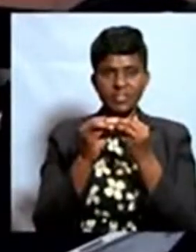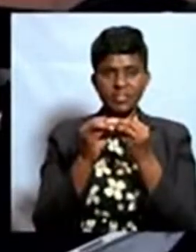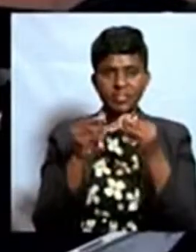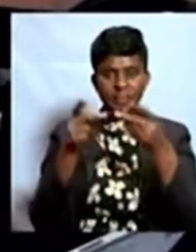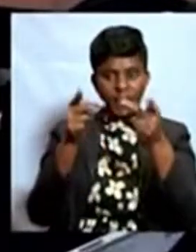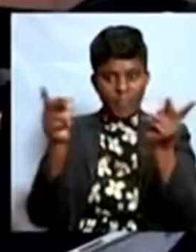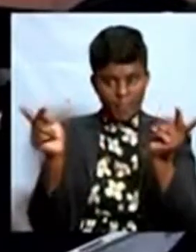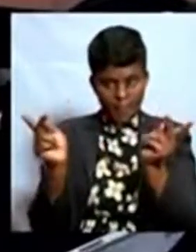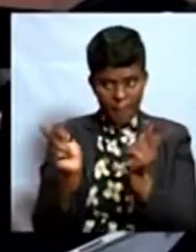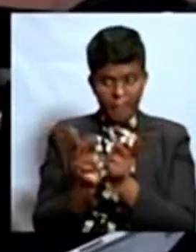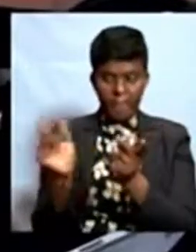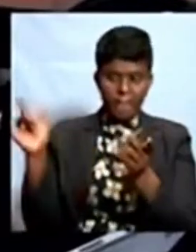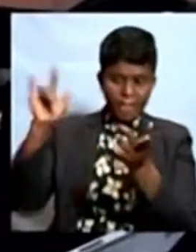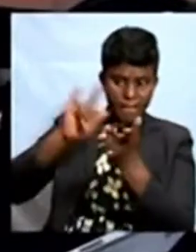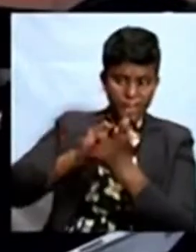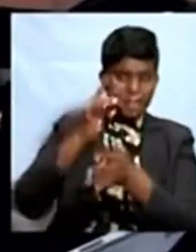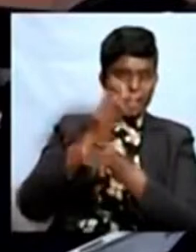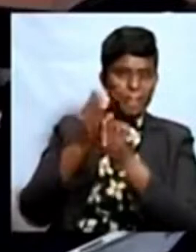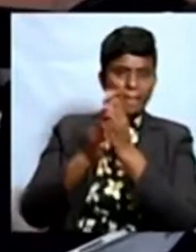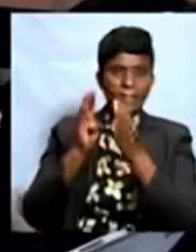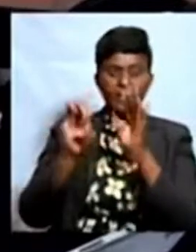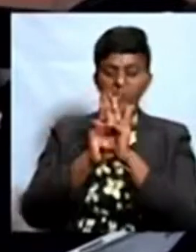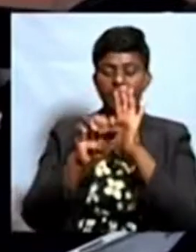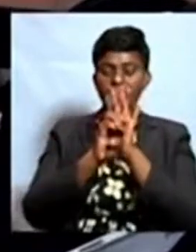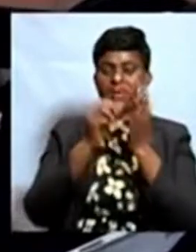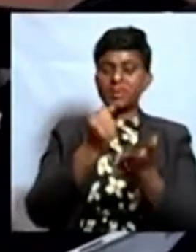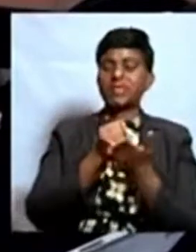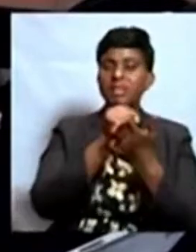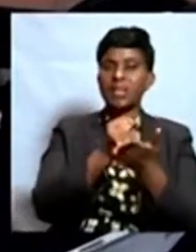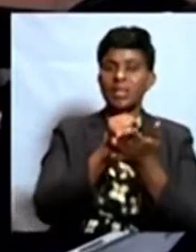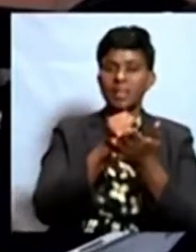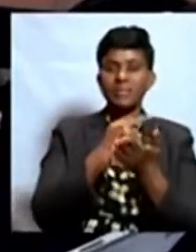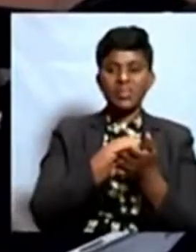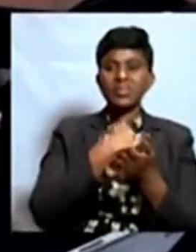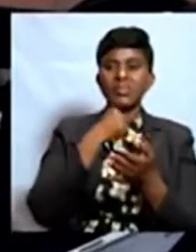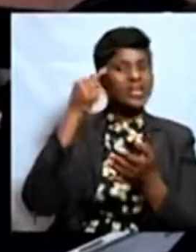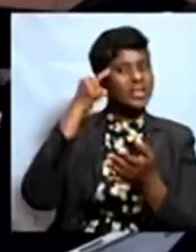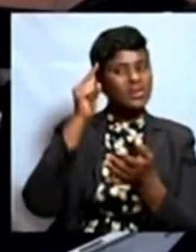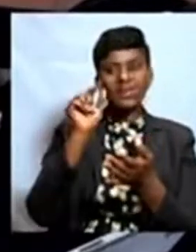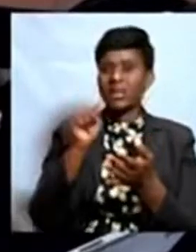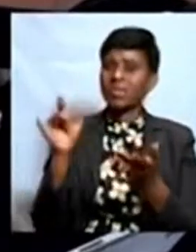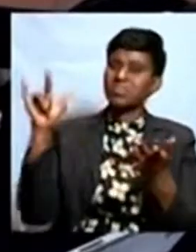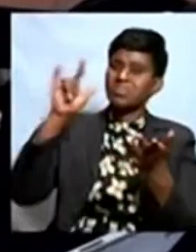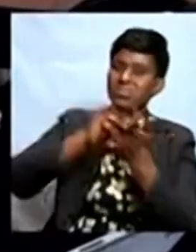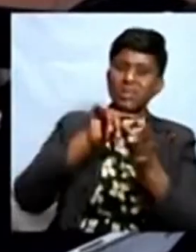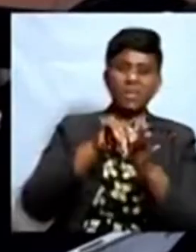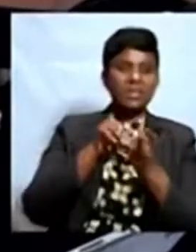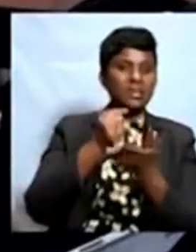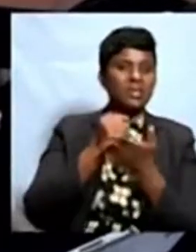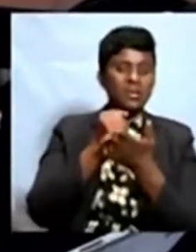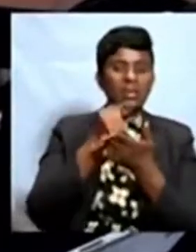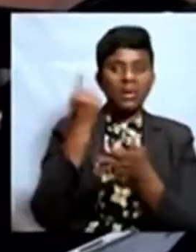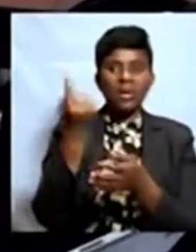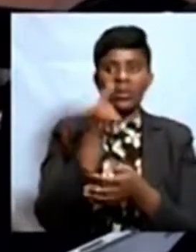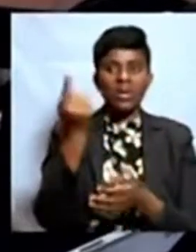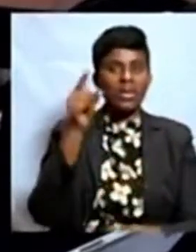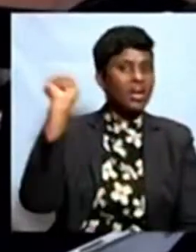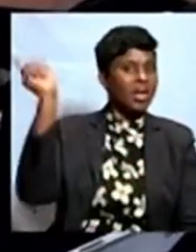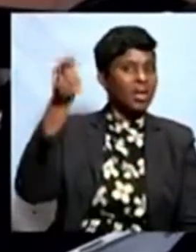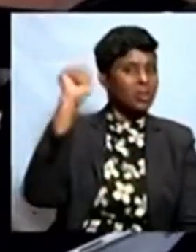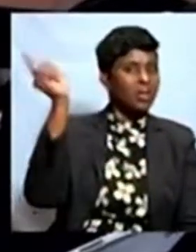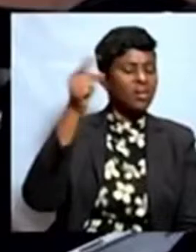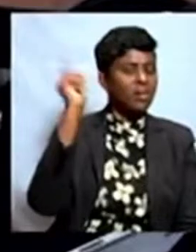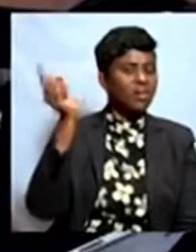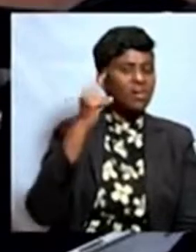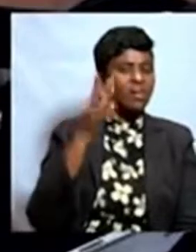strips, like in Sananga, for example, I don't think you can land in Sananga anymore other than with a helicopter.